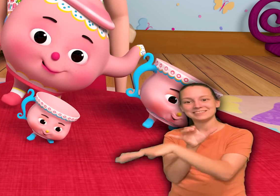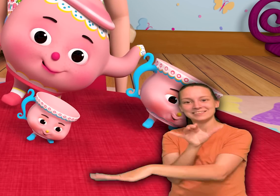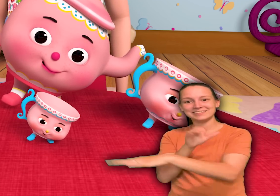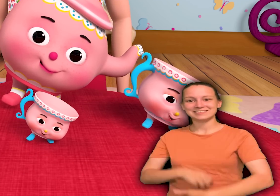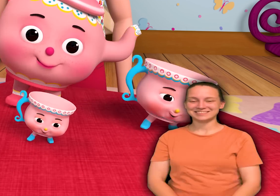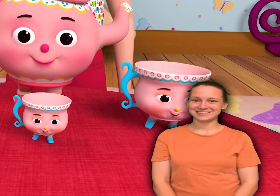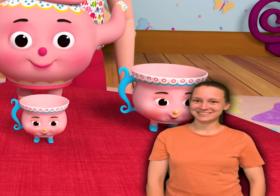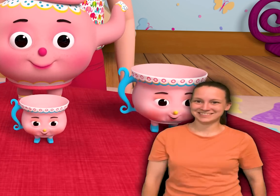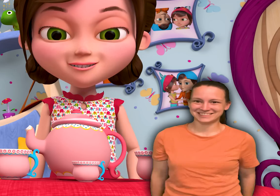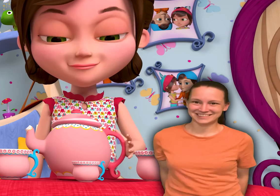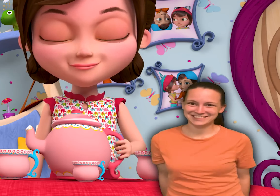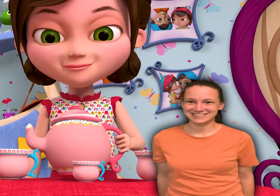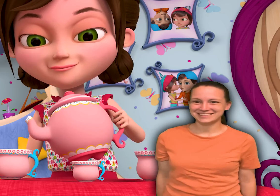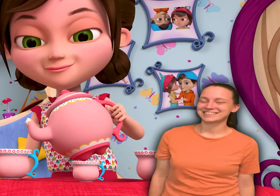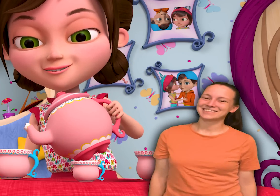me